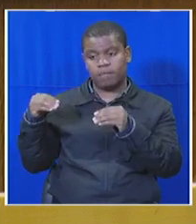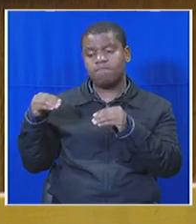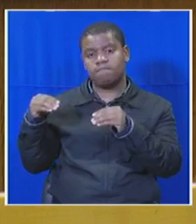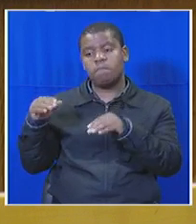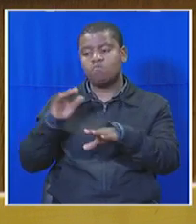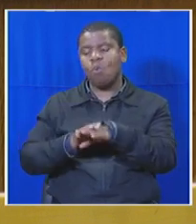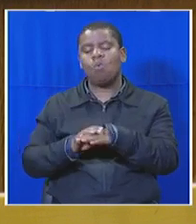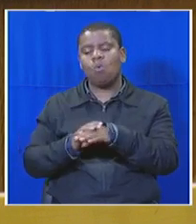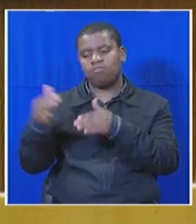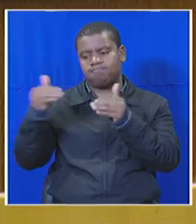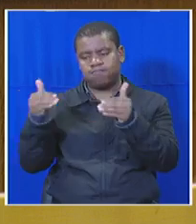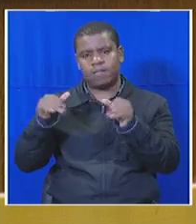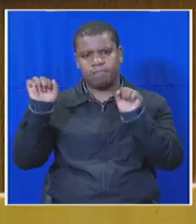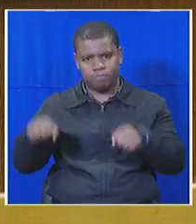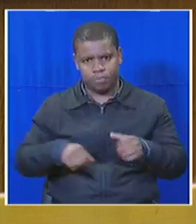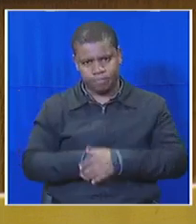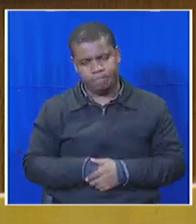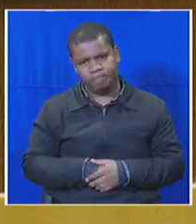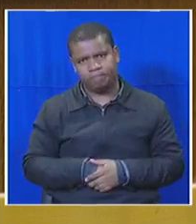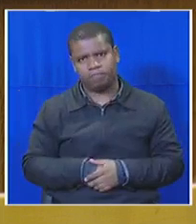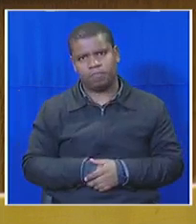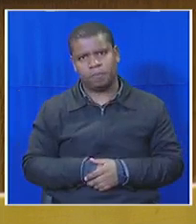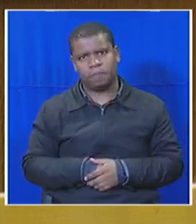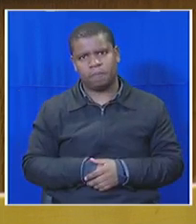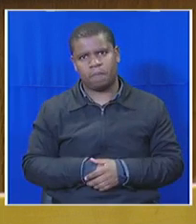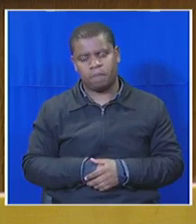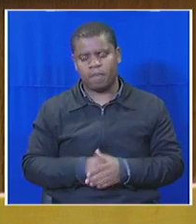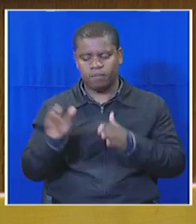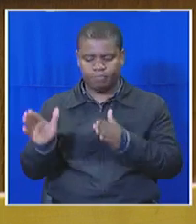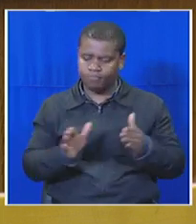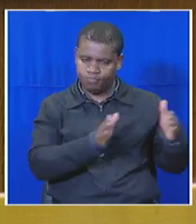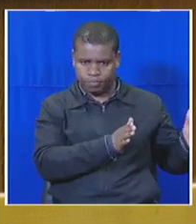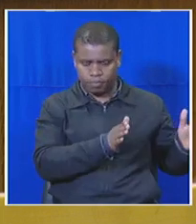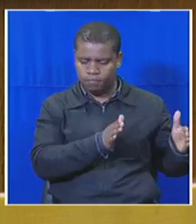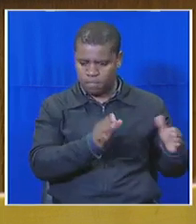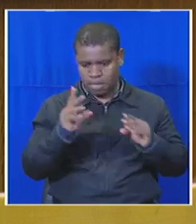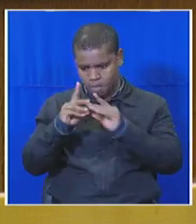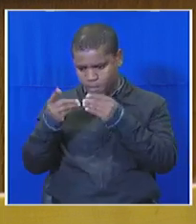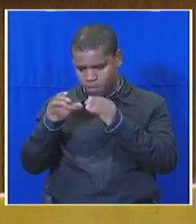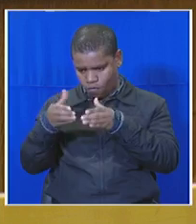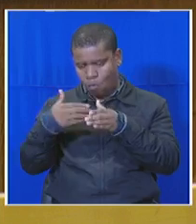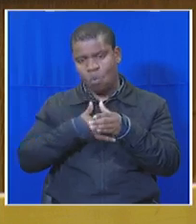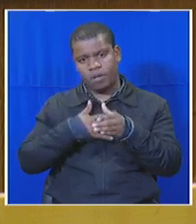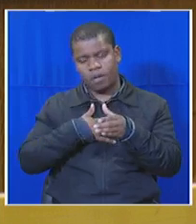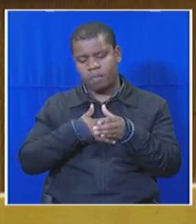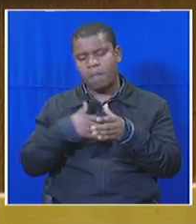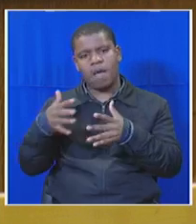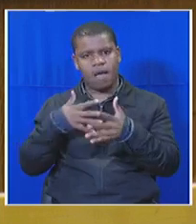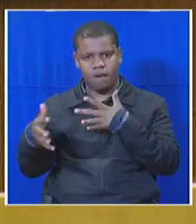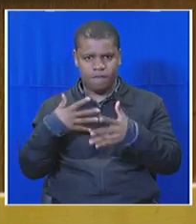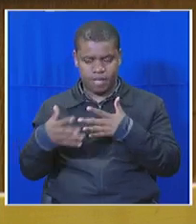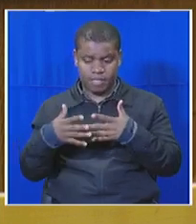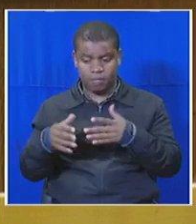affecting the entity. When we come to the Department of Water Affairs and Sanitation, we have